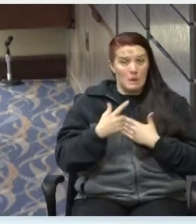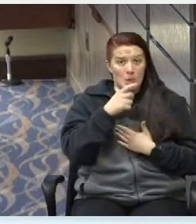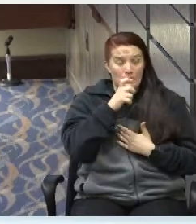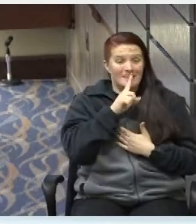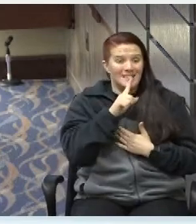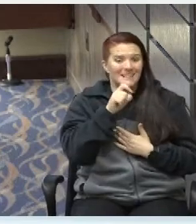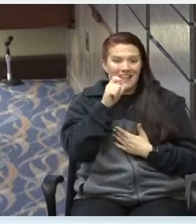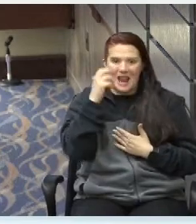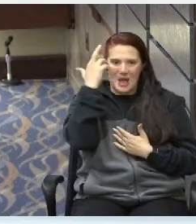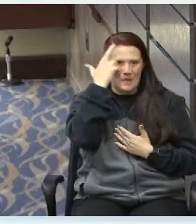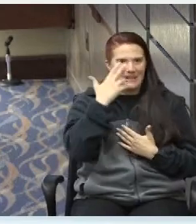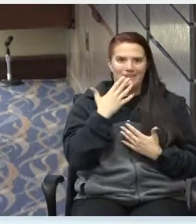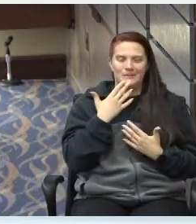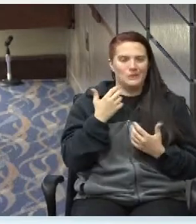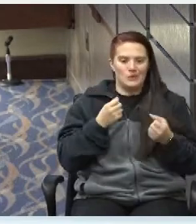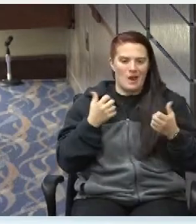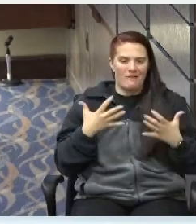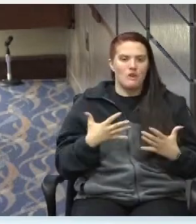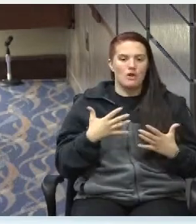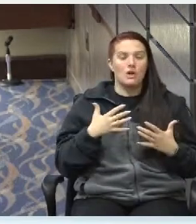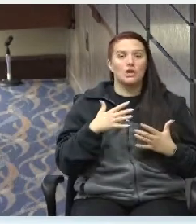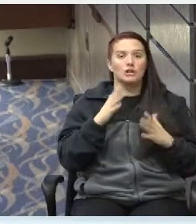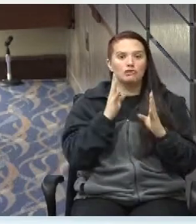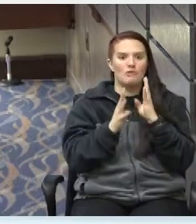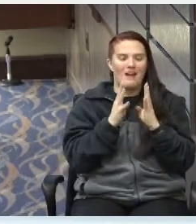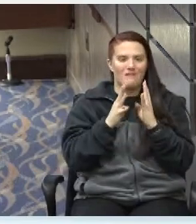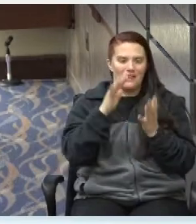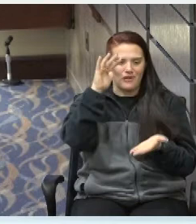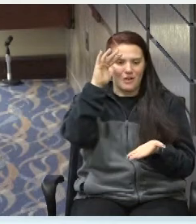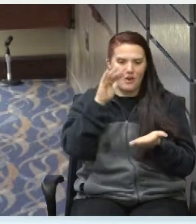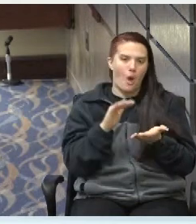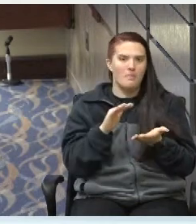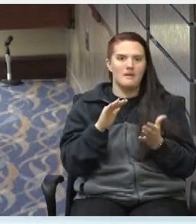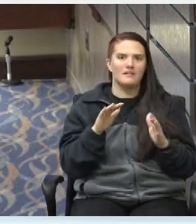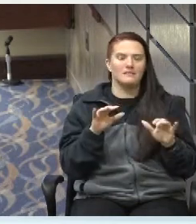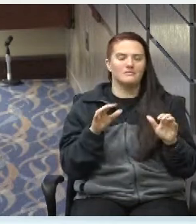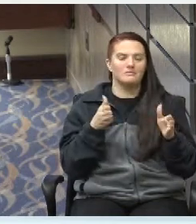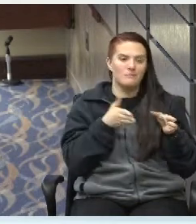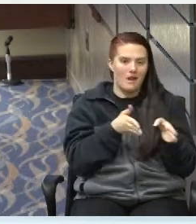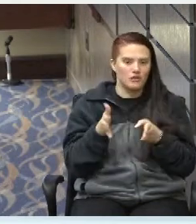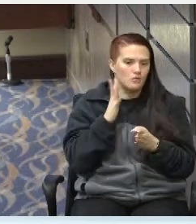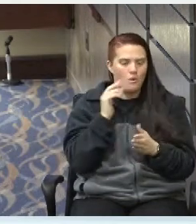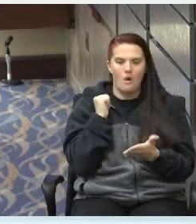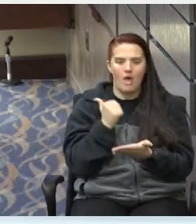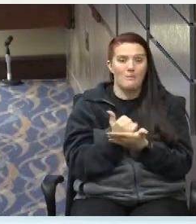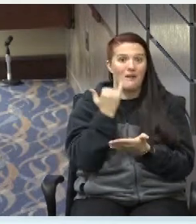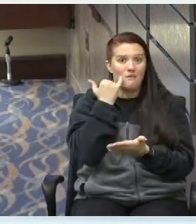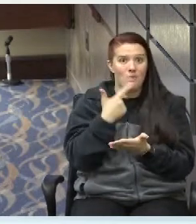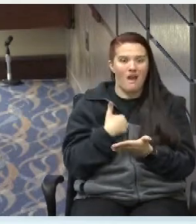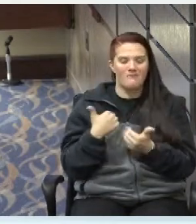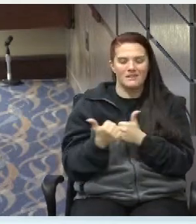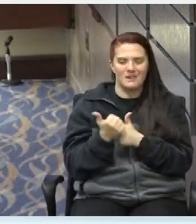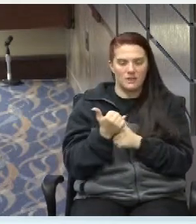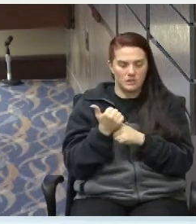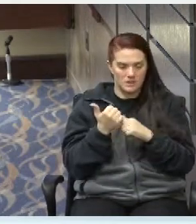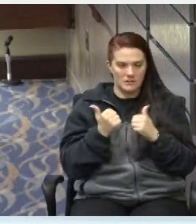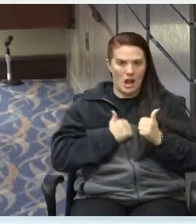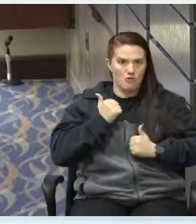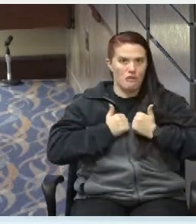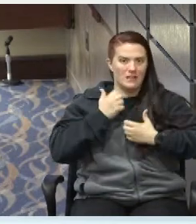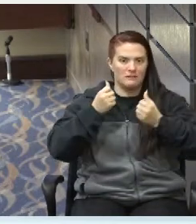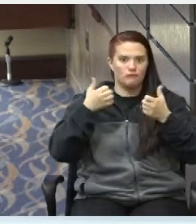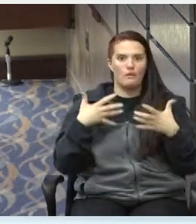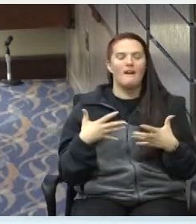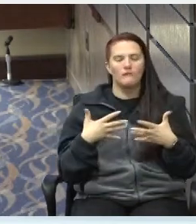a reasonable driver, traffic calming measures will really not help. If you have a dangerous, aggressive